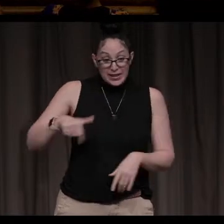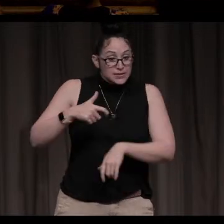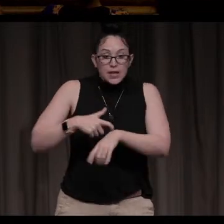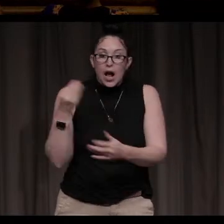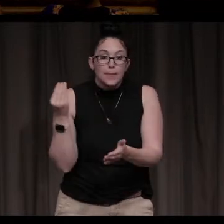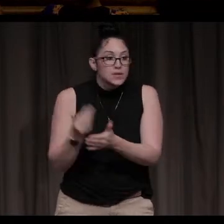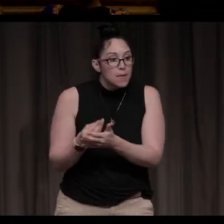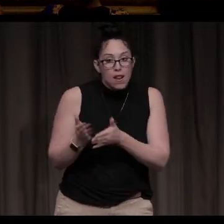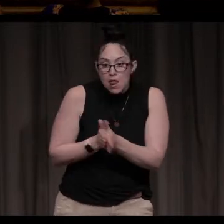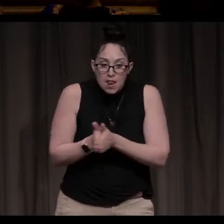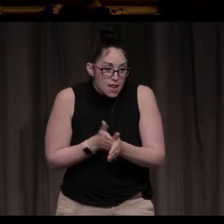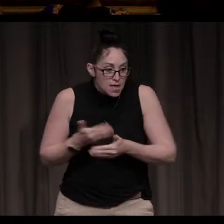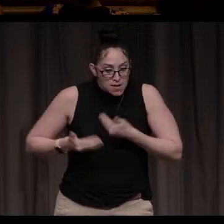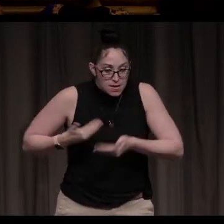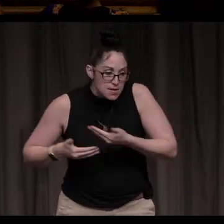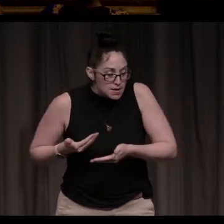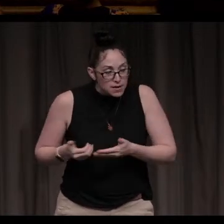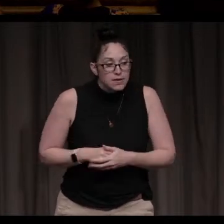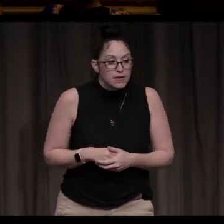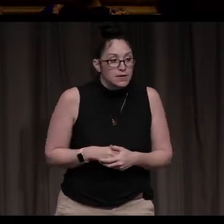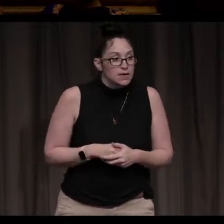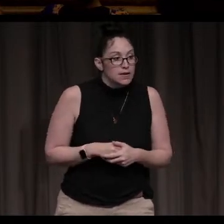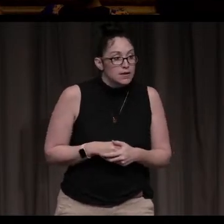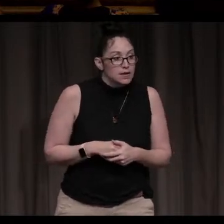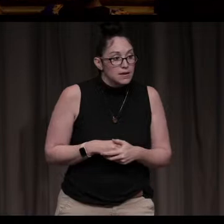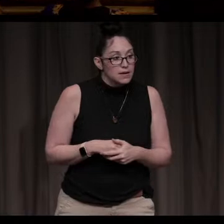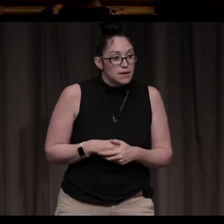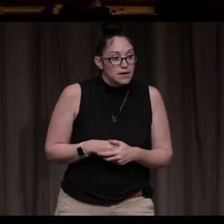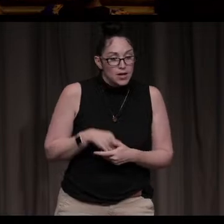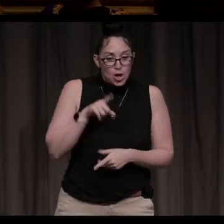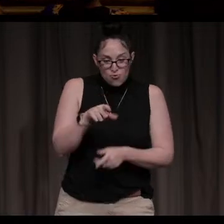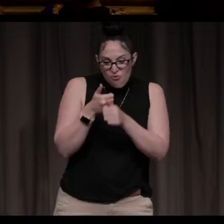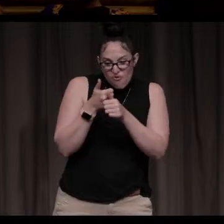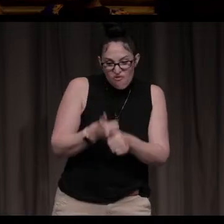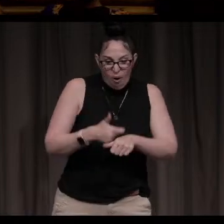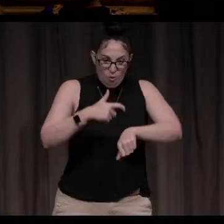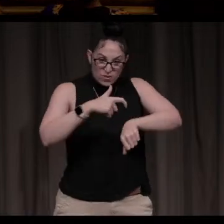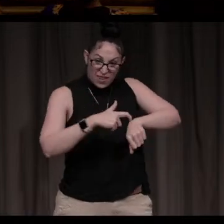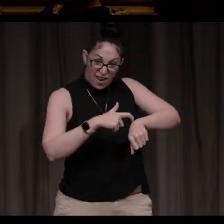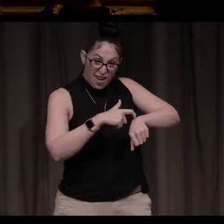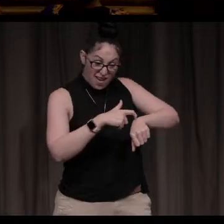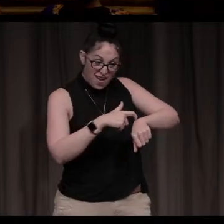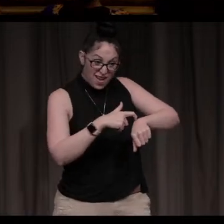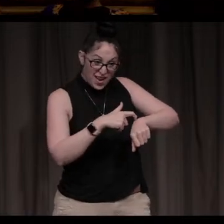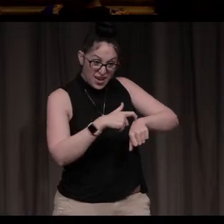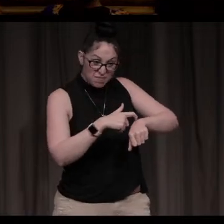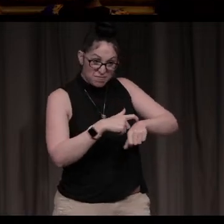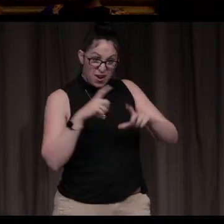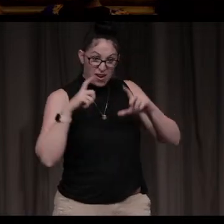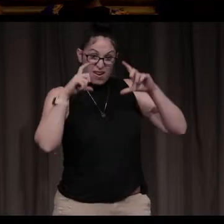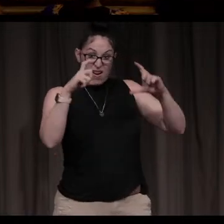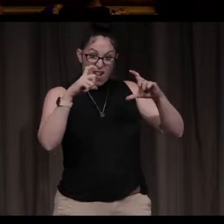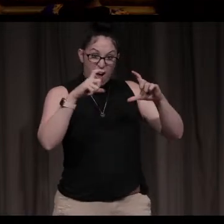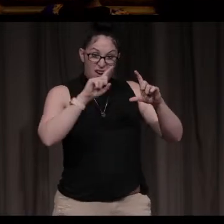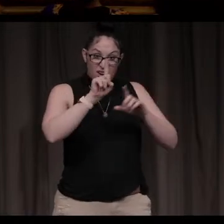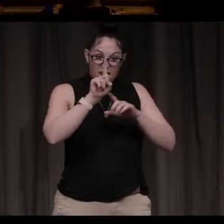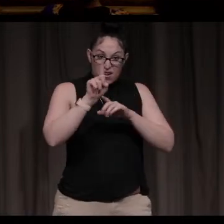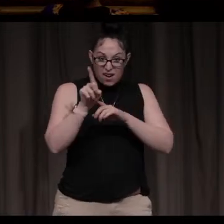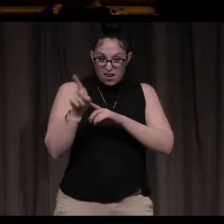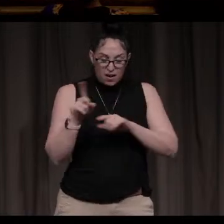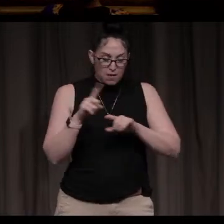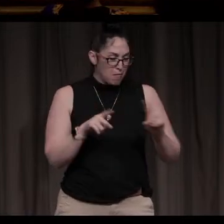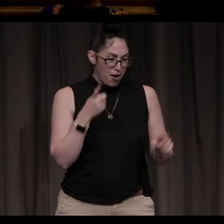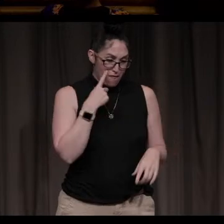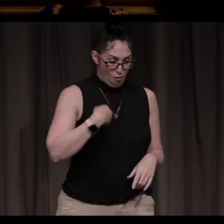y'all follow this beautiful device that ticks and talks and ticks and talks and continues. But for us out there in